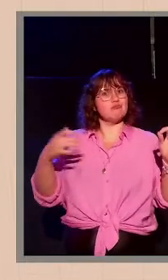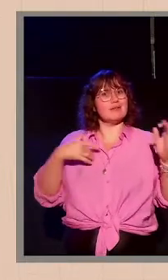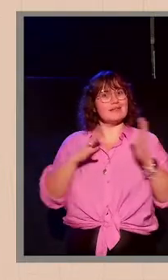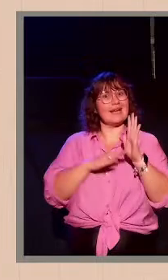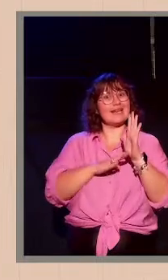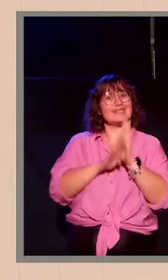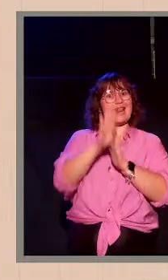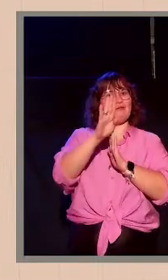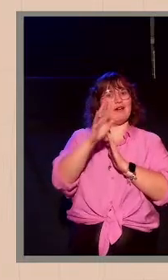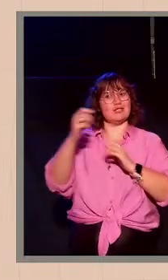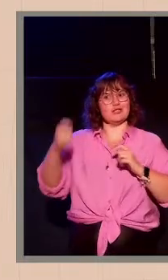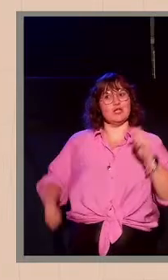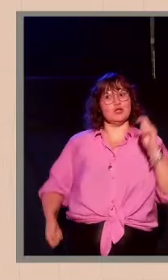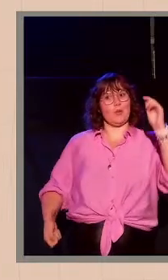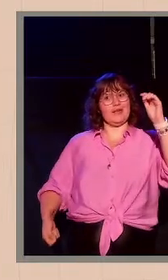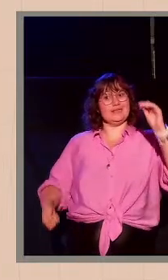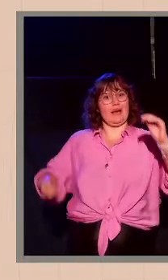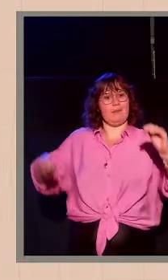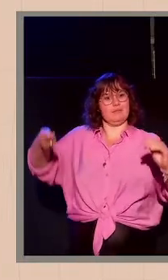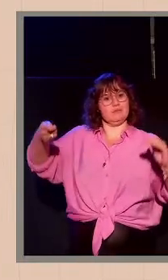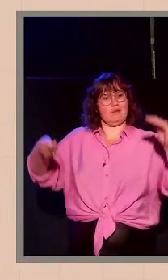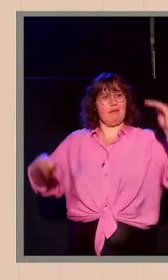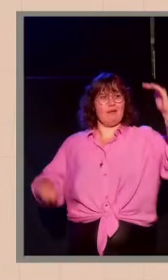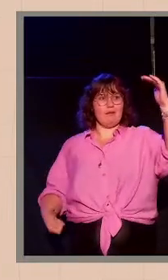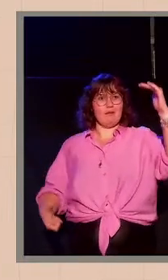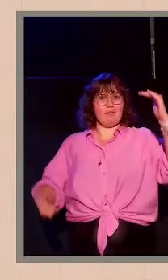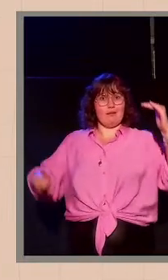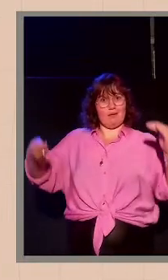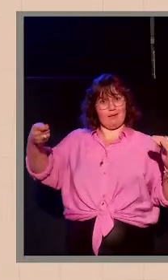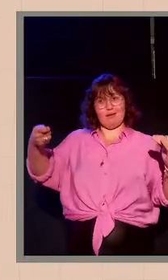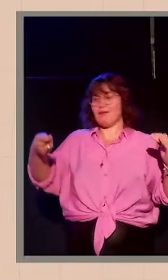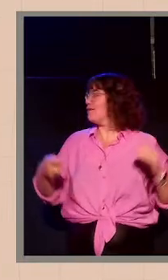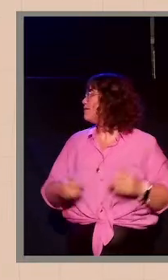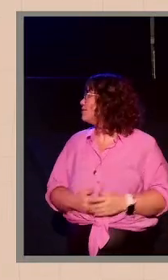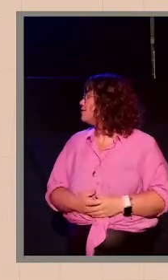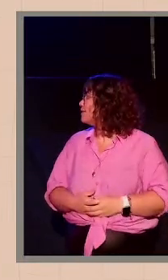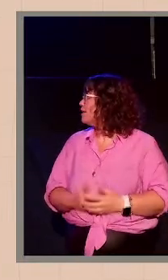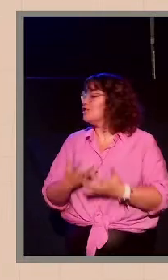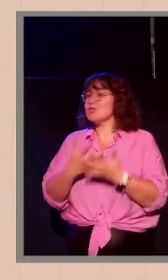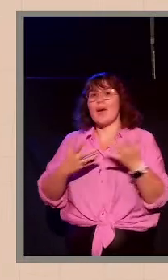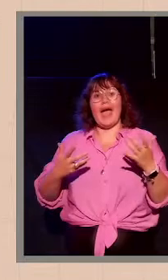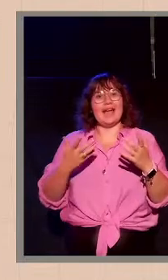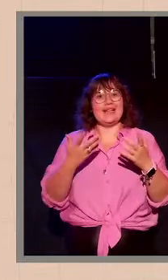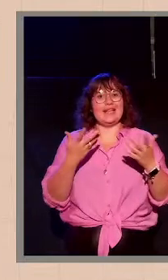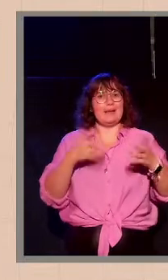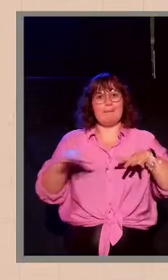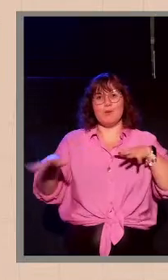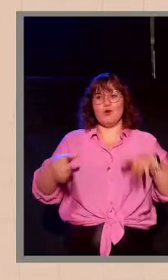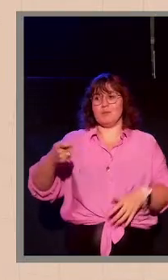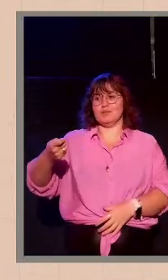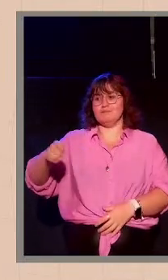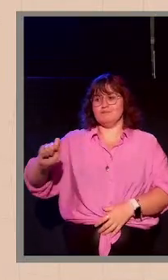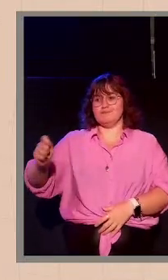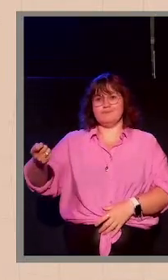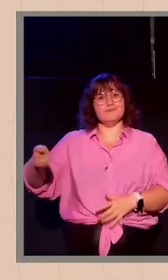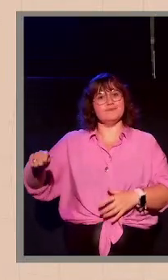of things, but also any kind of rotation. So essentially, any kind of movement at all is going to trigger this